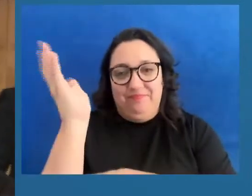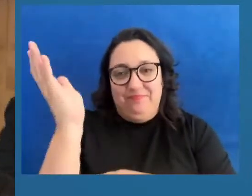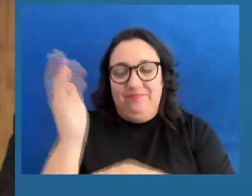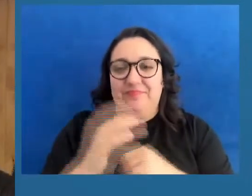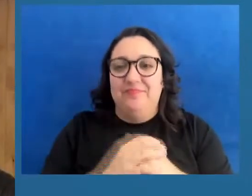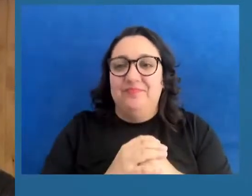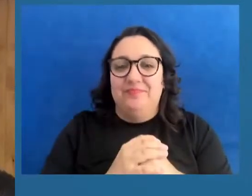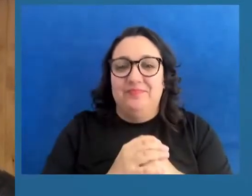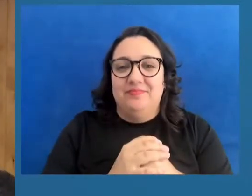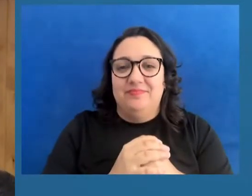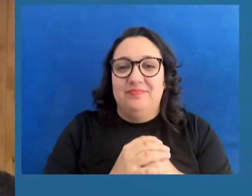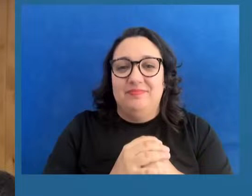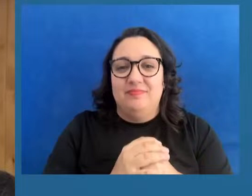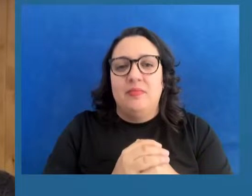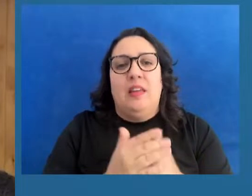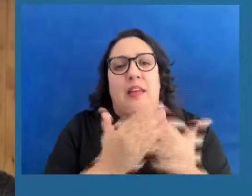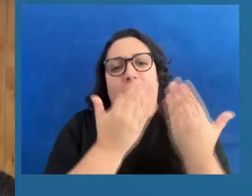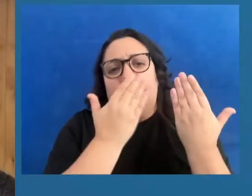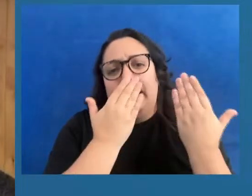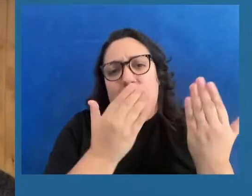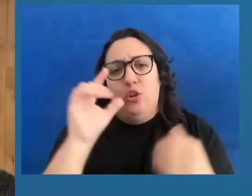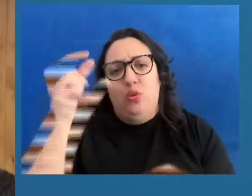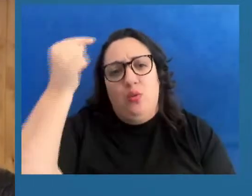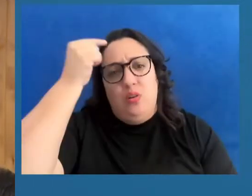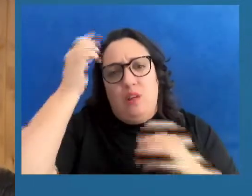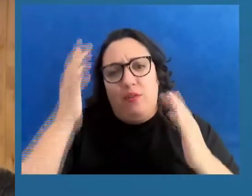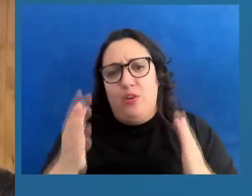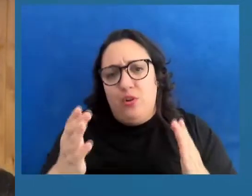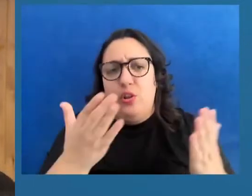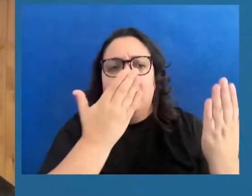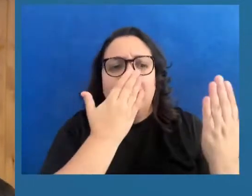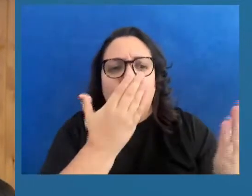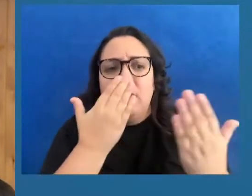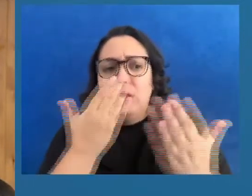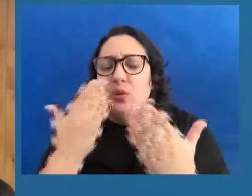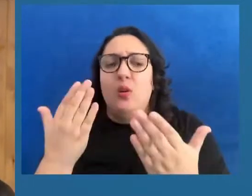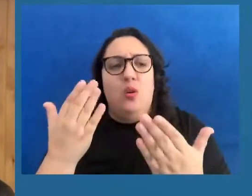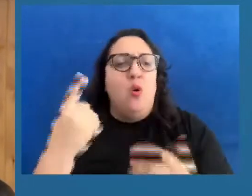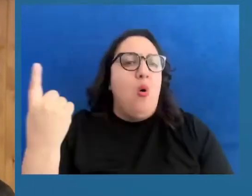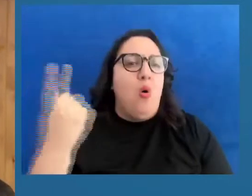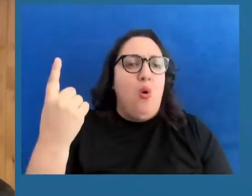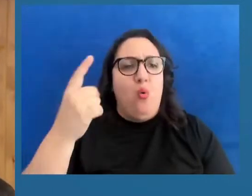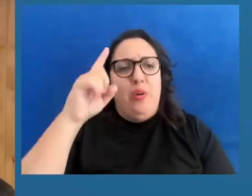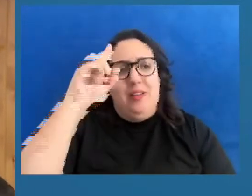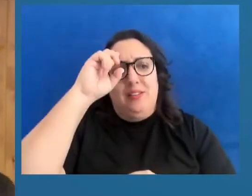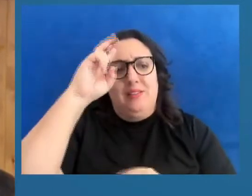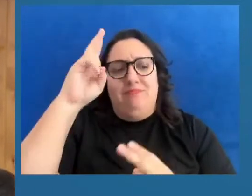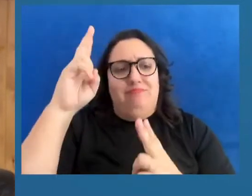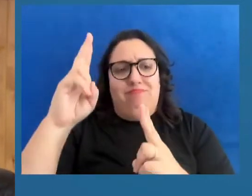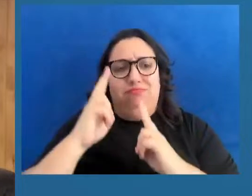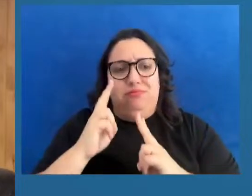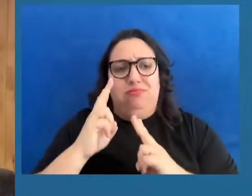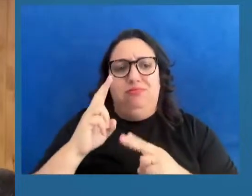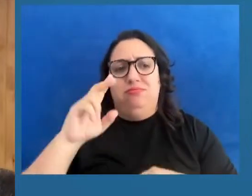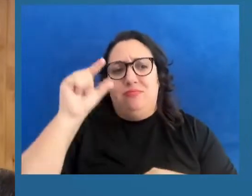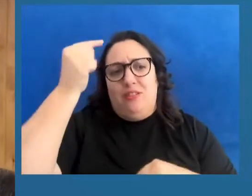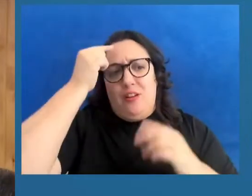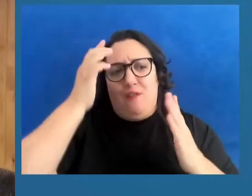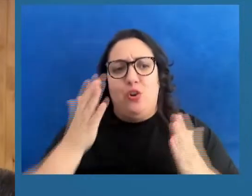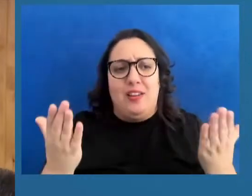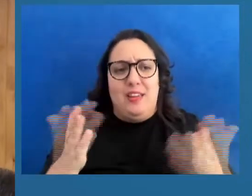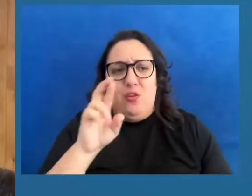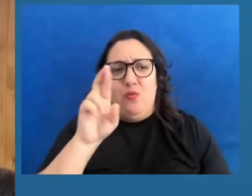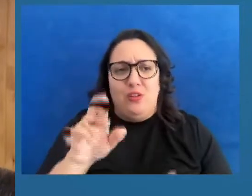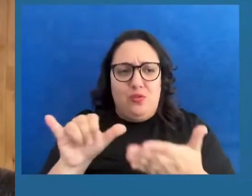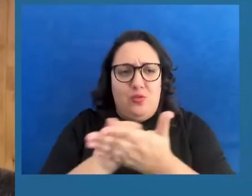Thank you, Governor. Thank you all for being here. It is always an honor to have our governor here in Rochester, New York, Monroe